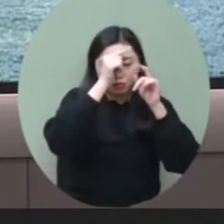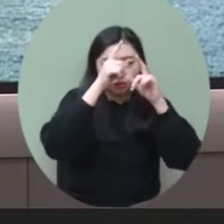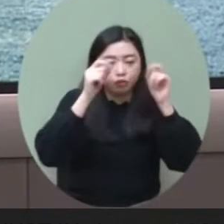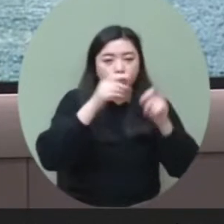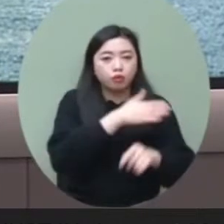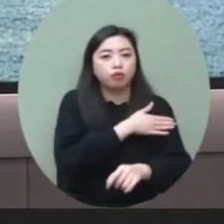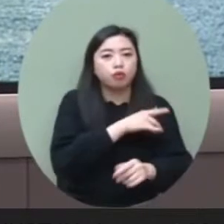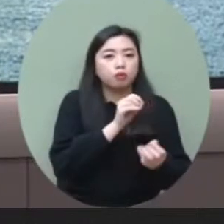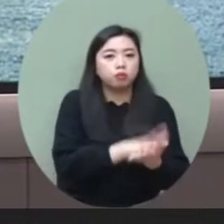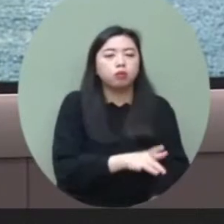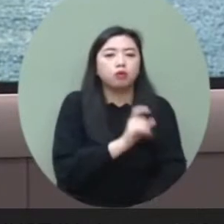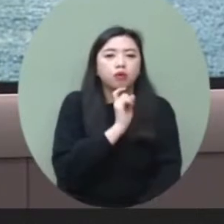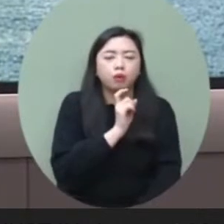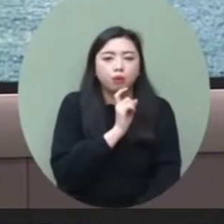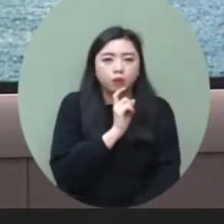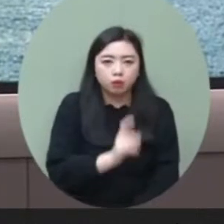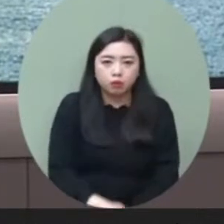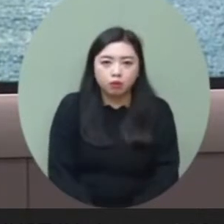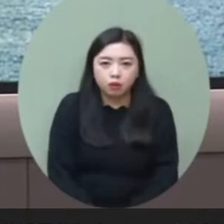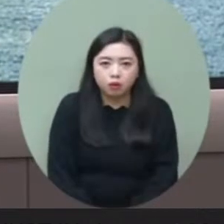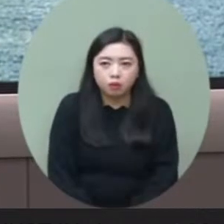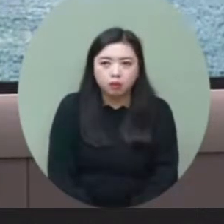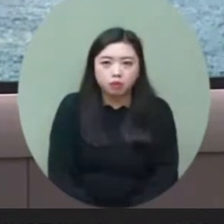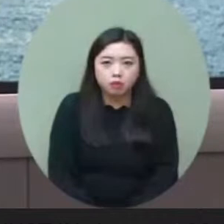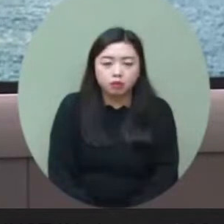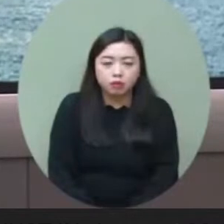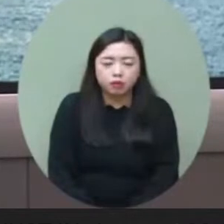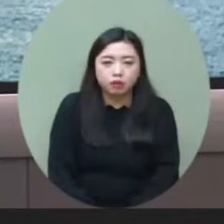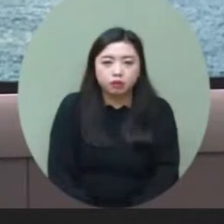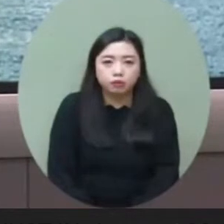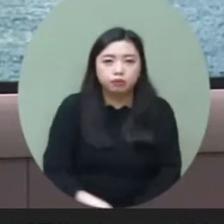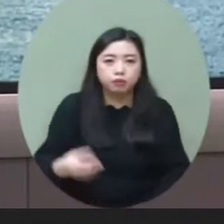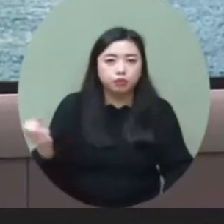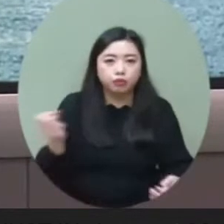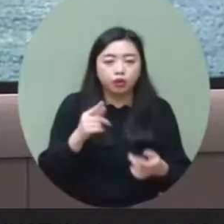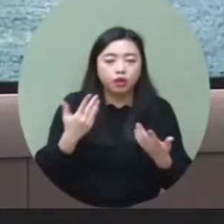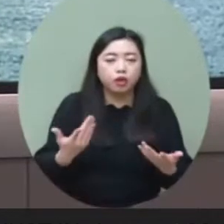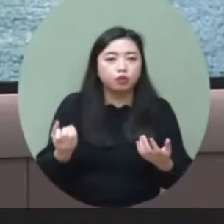healthcare professionals are infected with COVID-19.